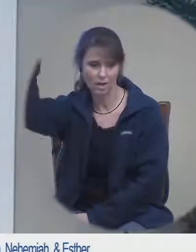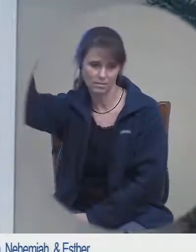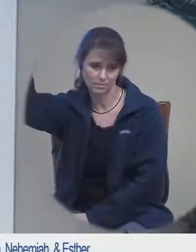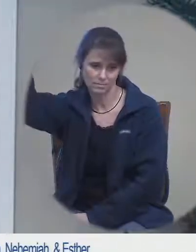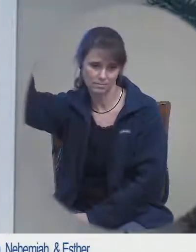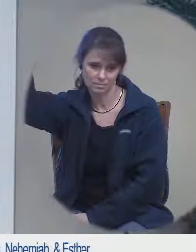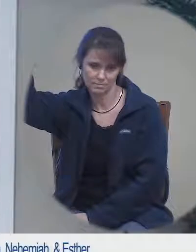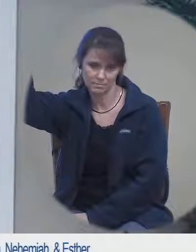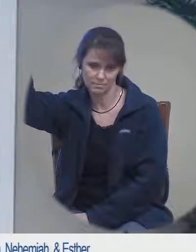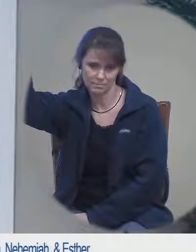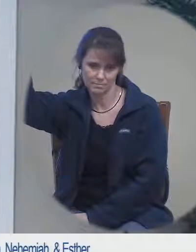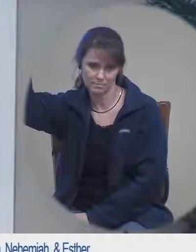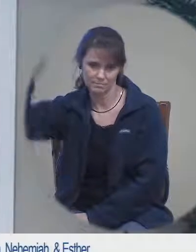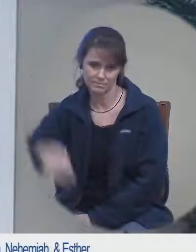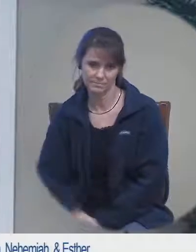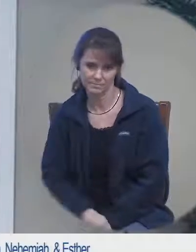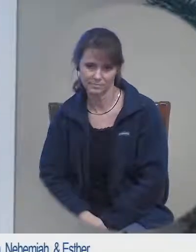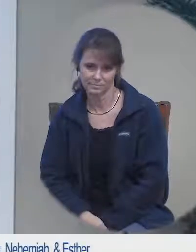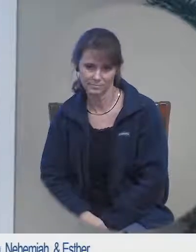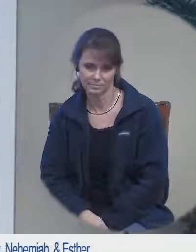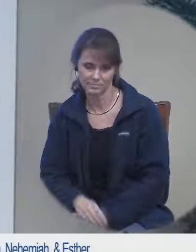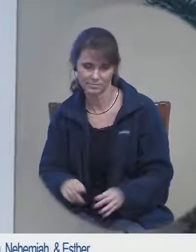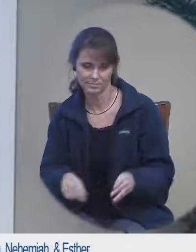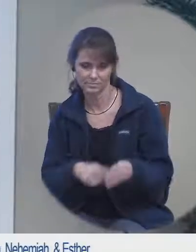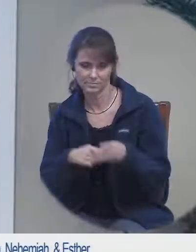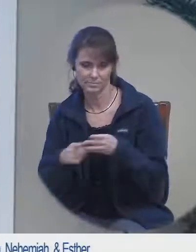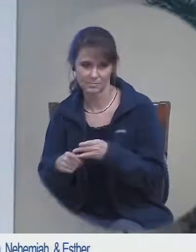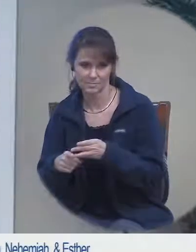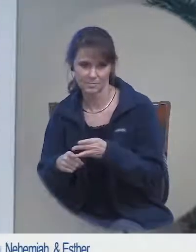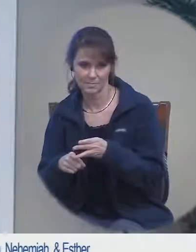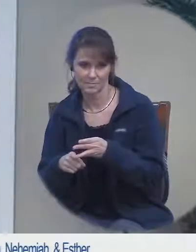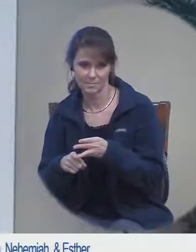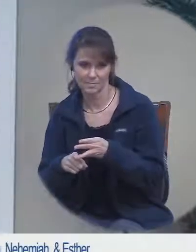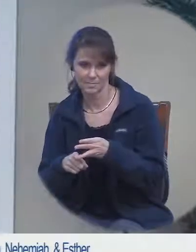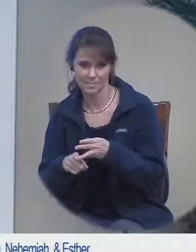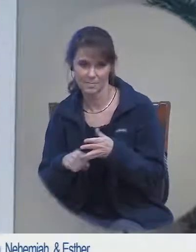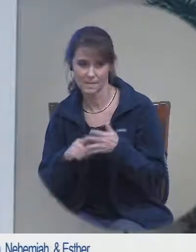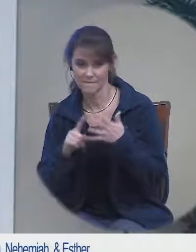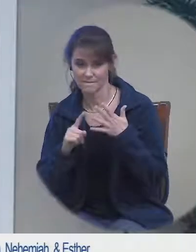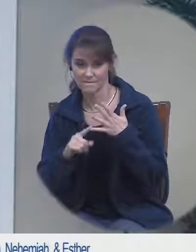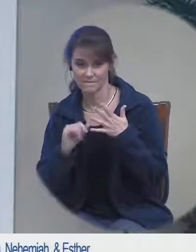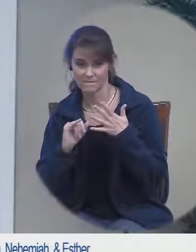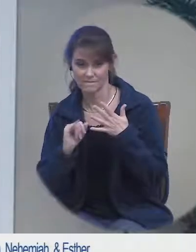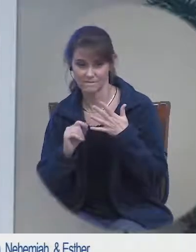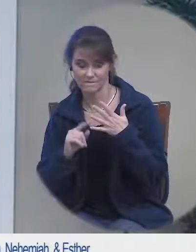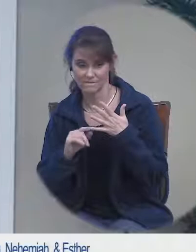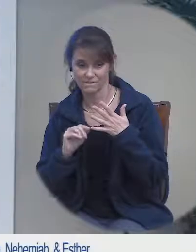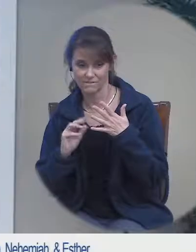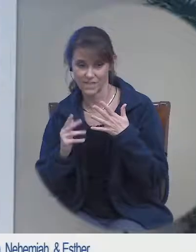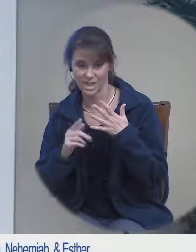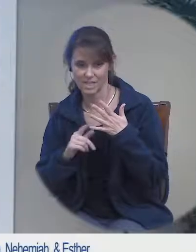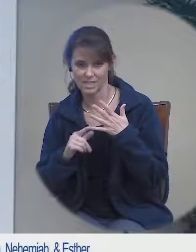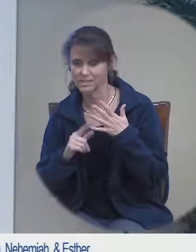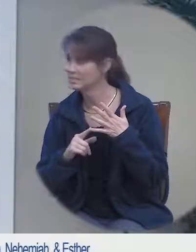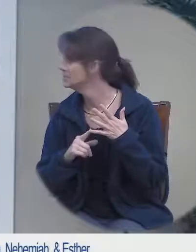And then the final issue that he dealt with in chapter 13 is again the issue of mixed